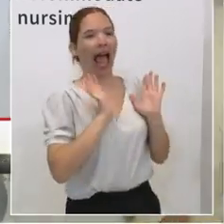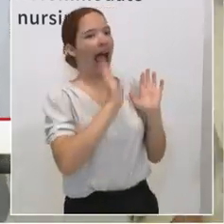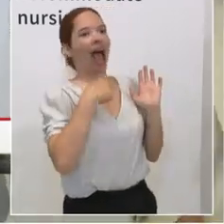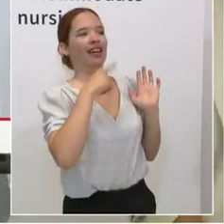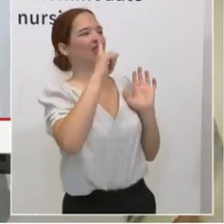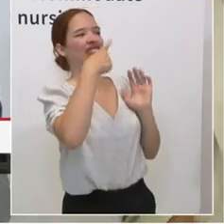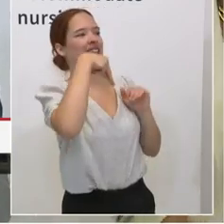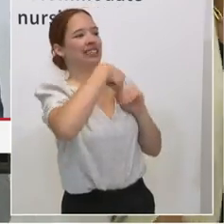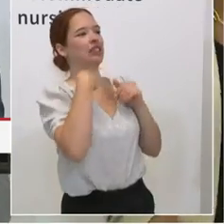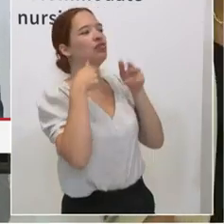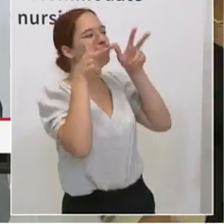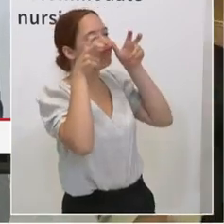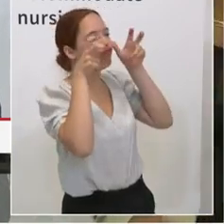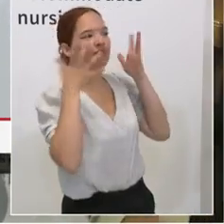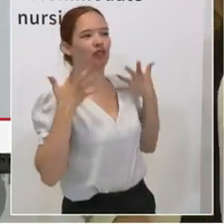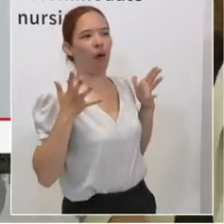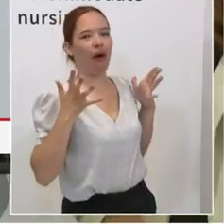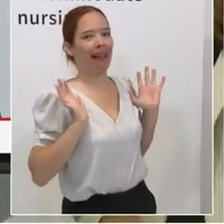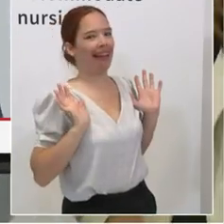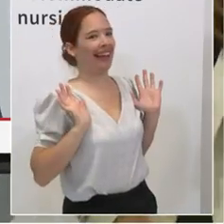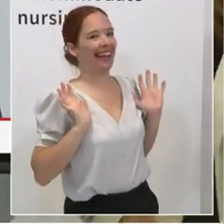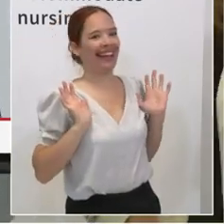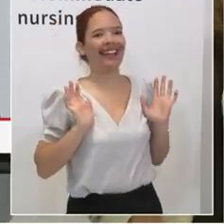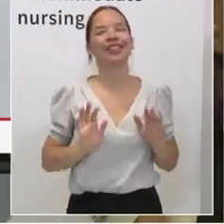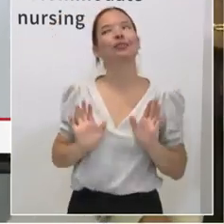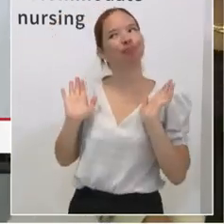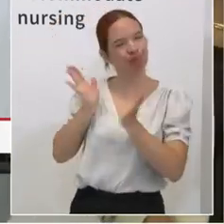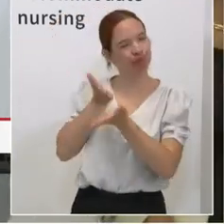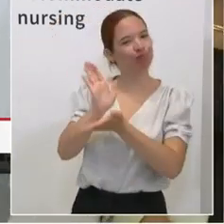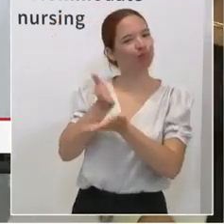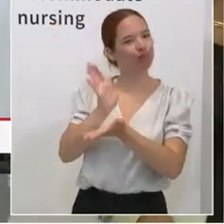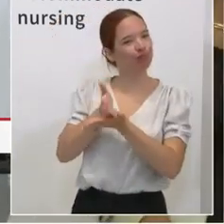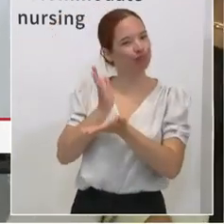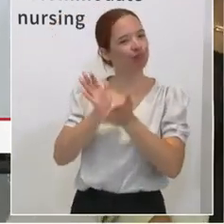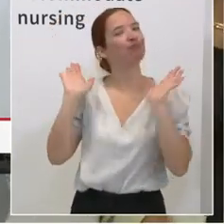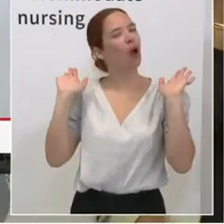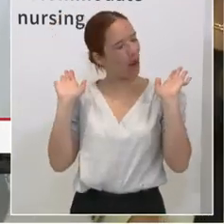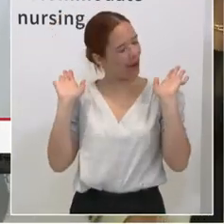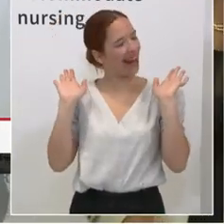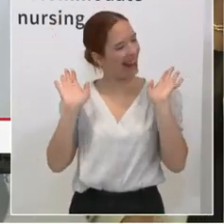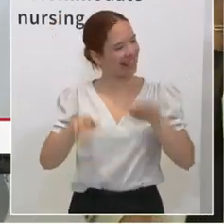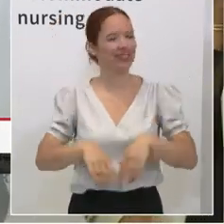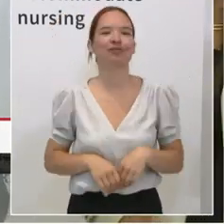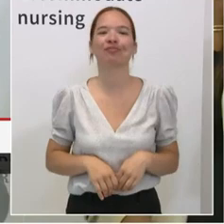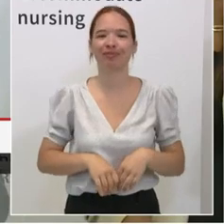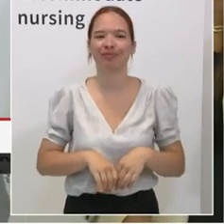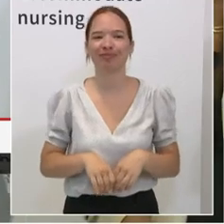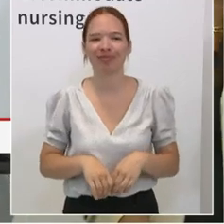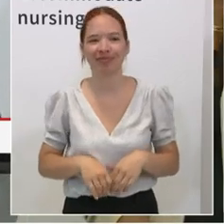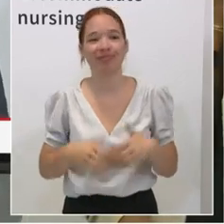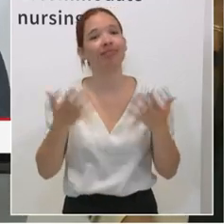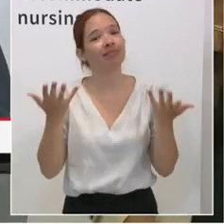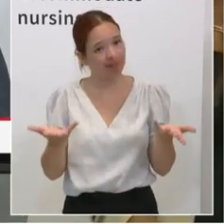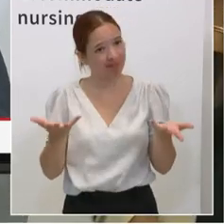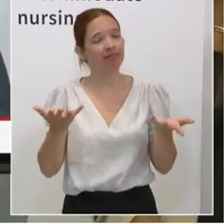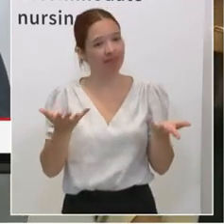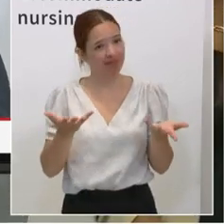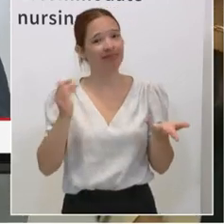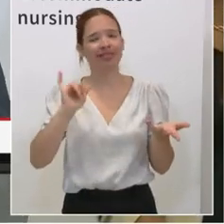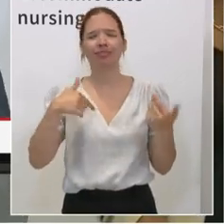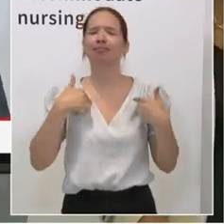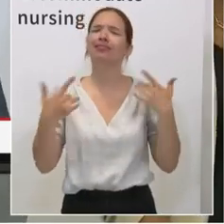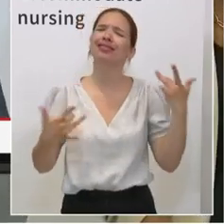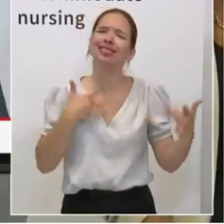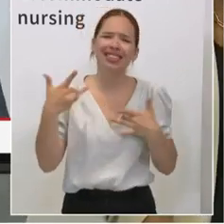It's a goodie. These are some good ones. So today I have the pleasure of making two